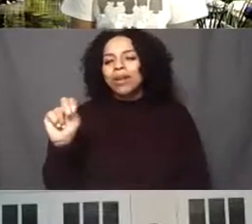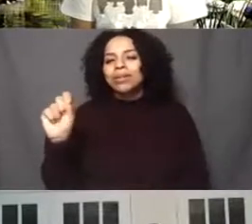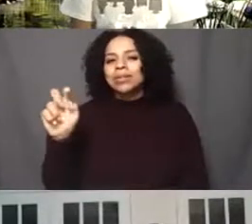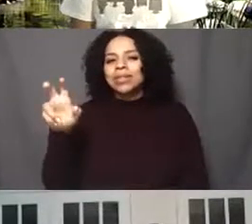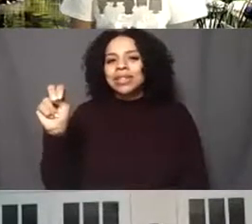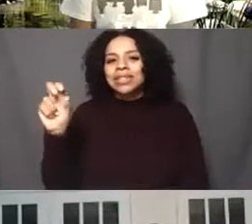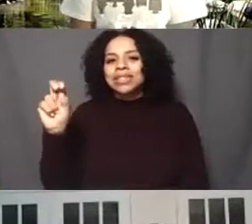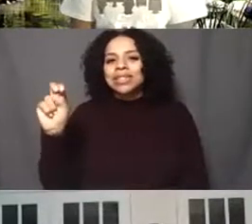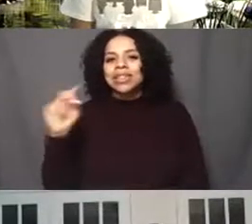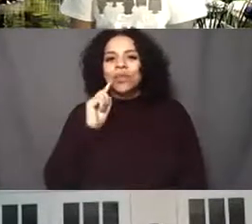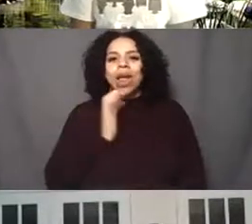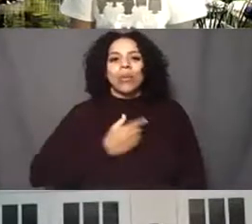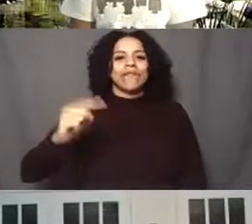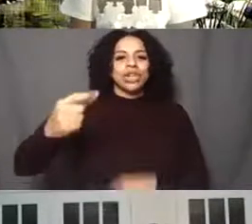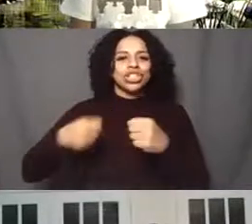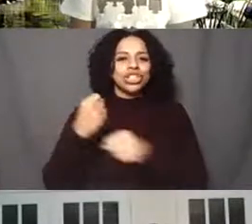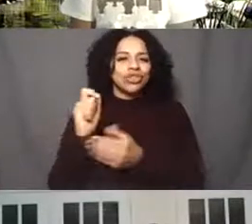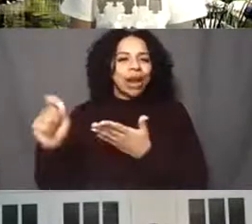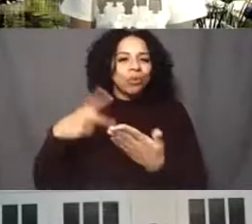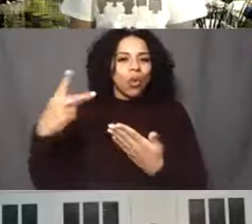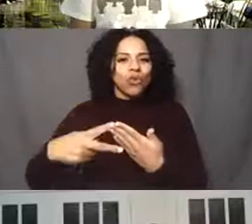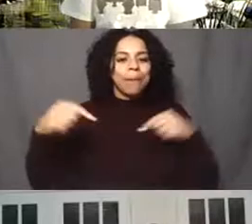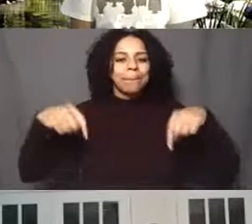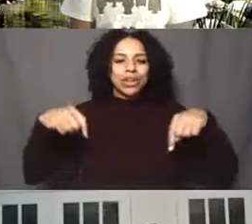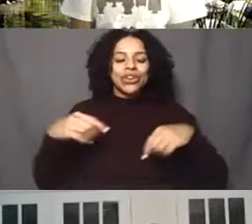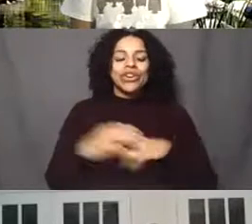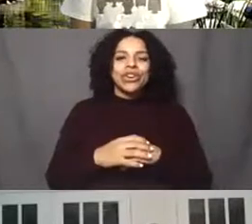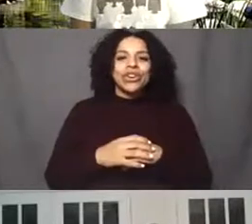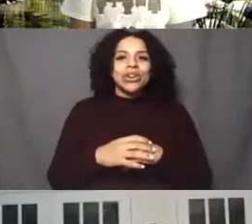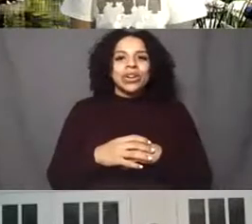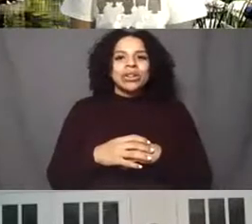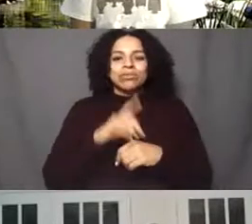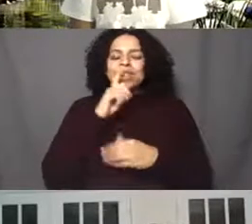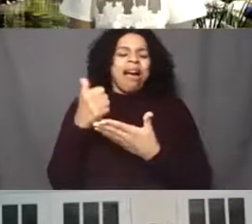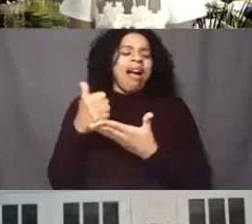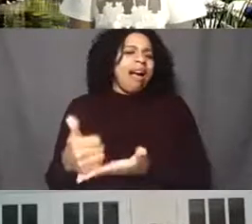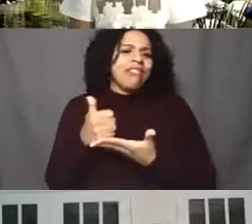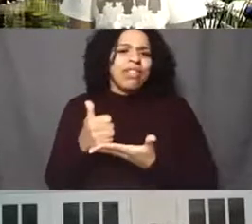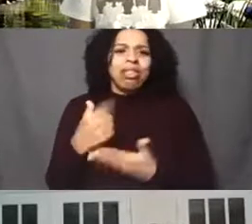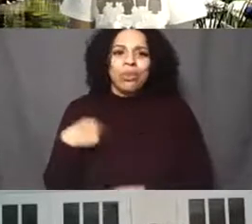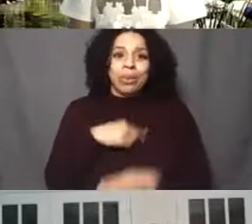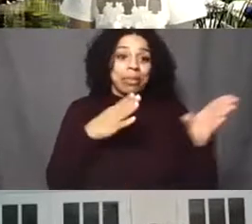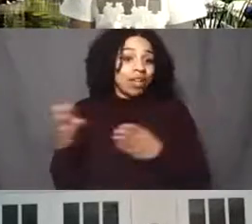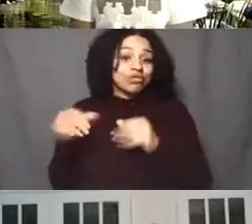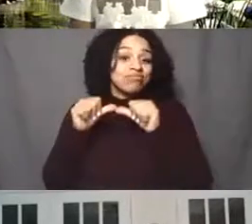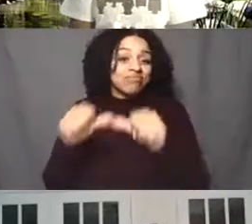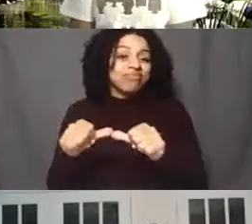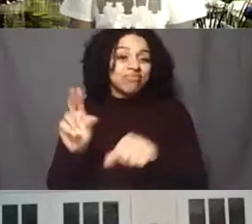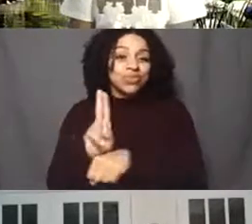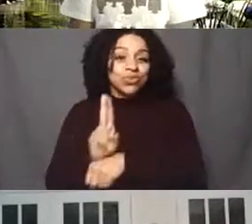full, and it was just so helpful. And we plan to keep on using it going